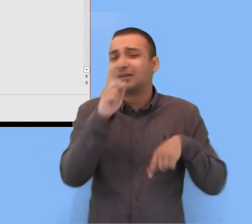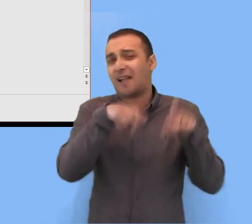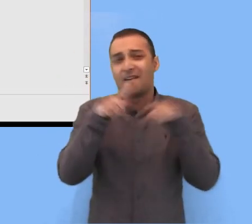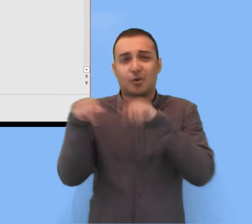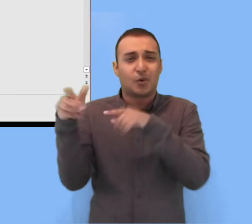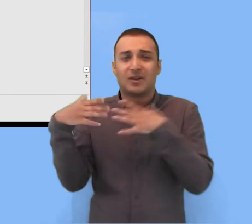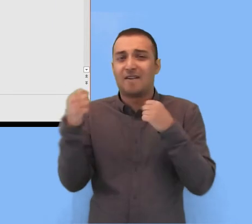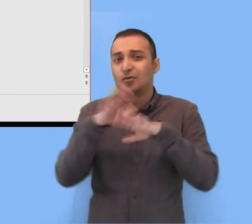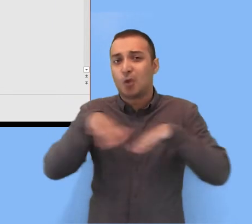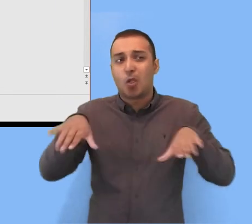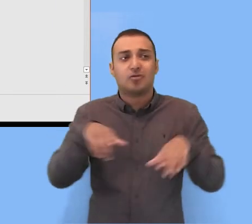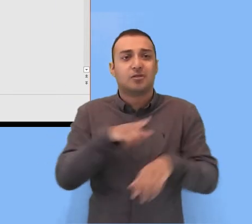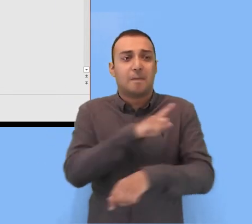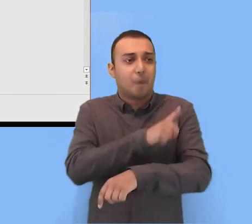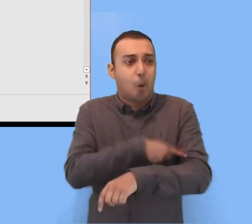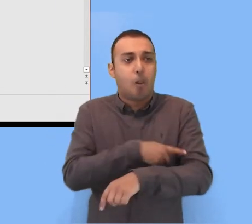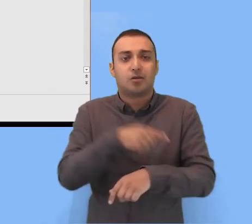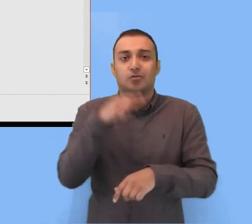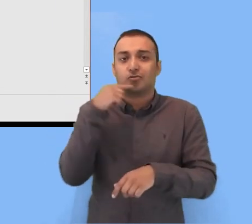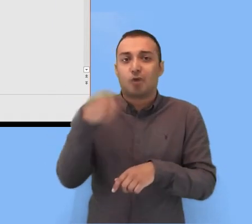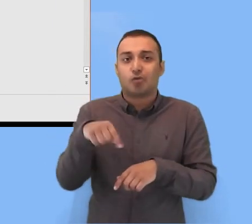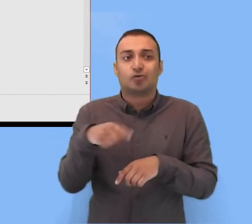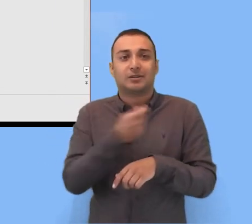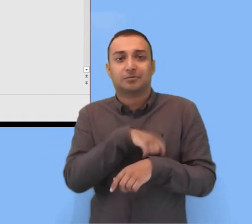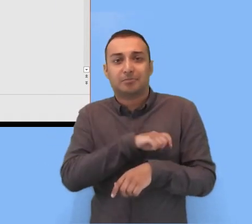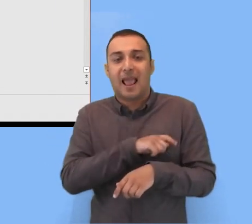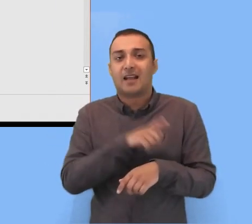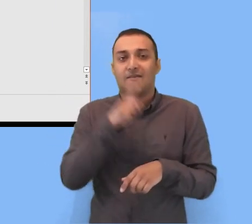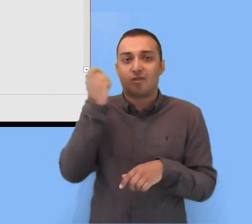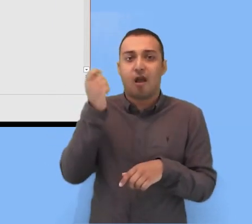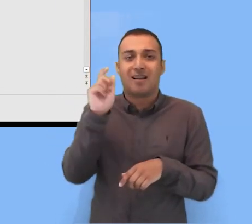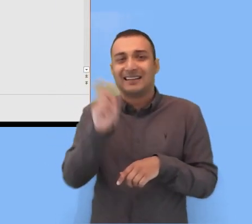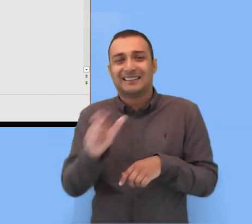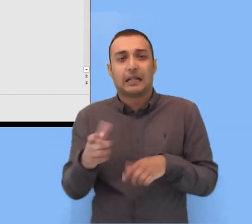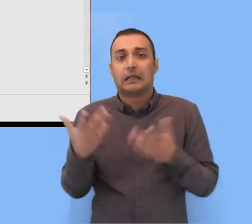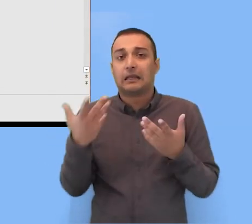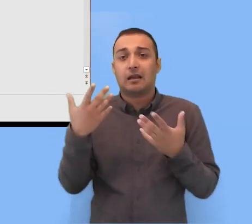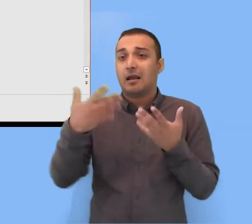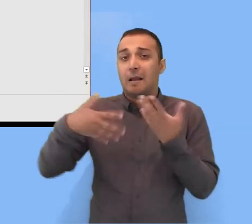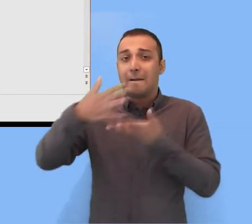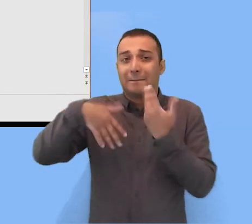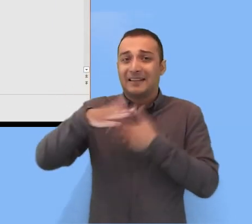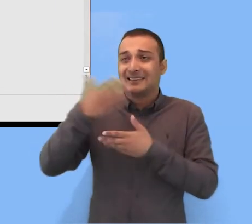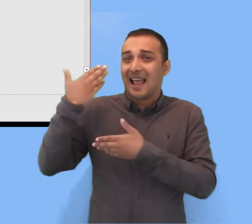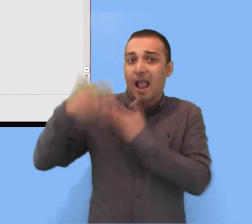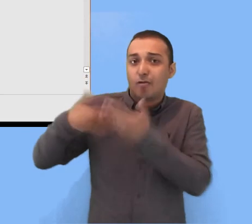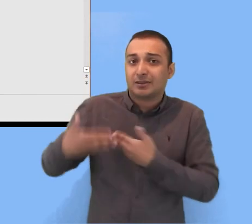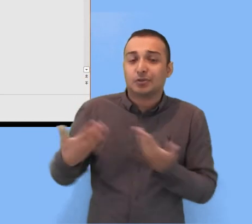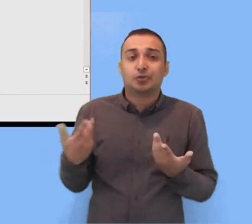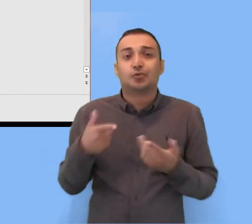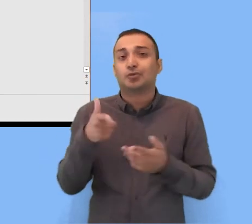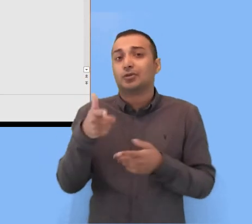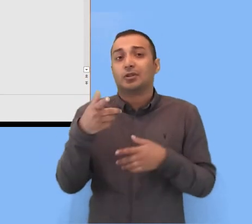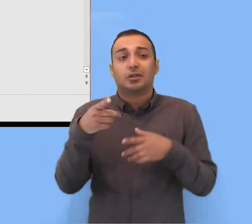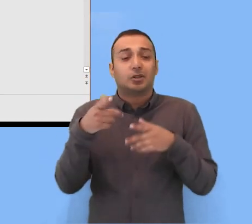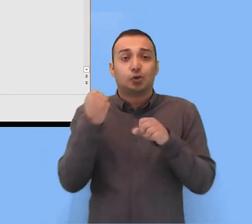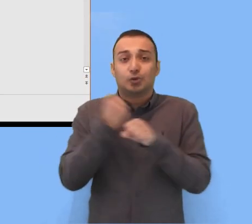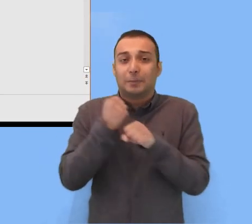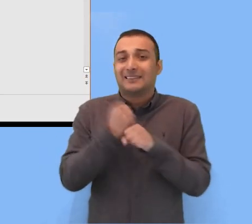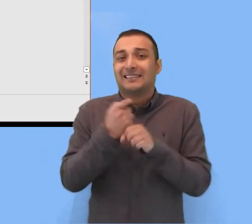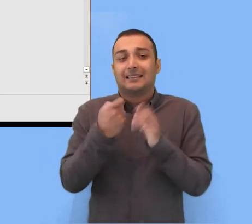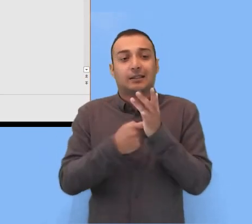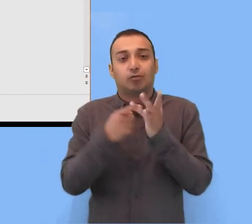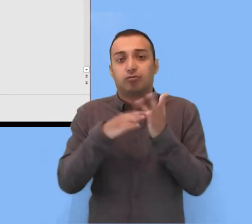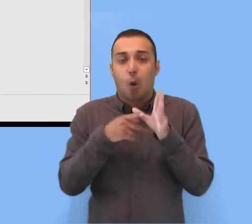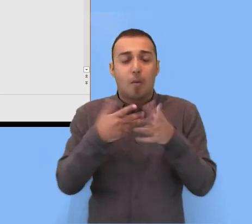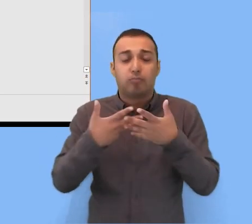India, France, mixed heritage families. They're from China, and Gypsy and Roma families. As